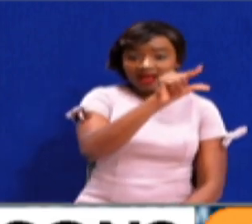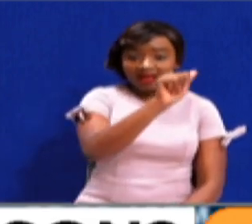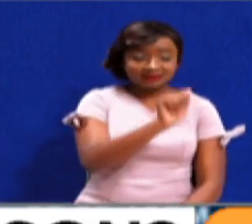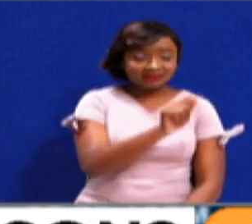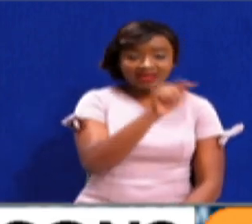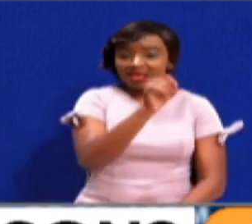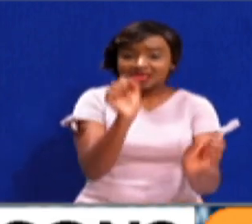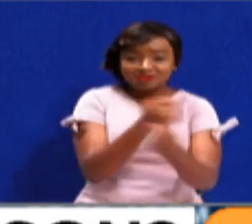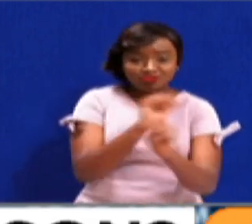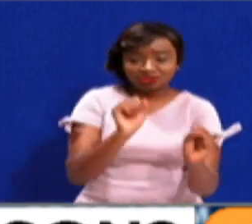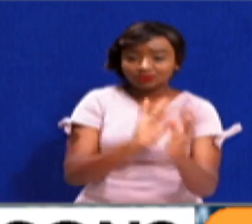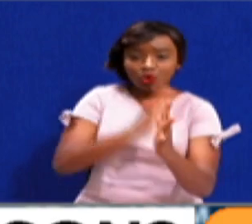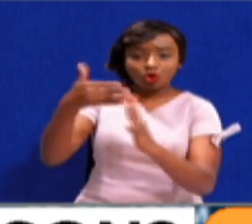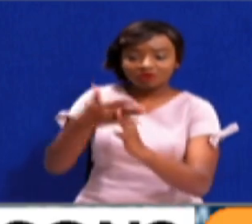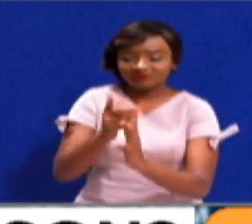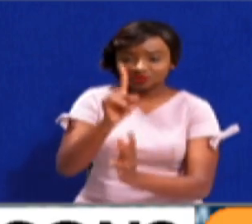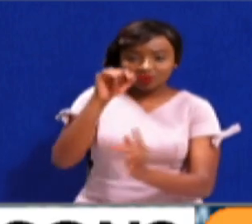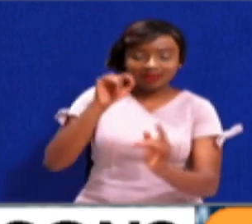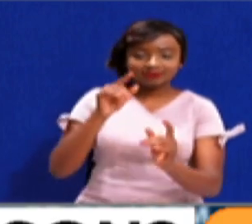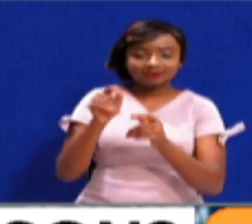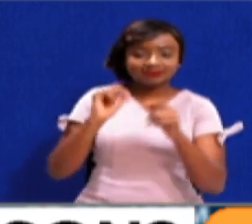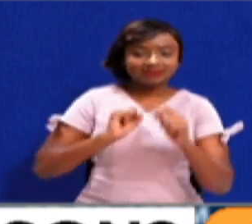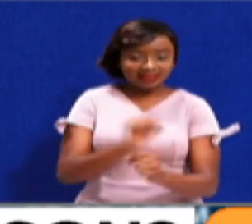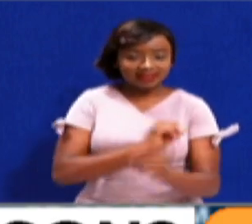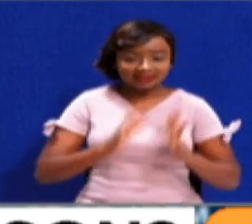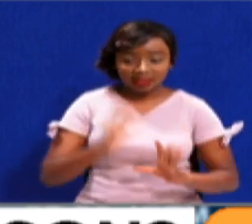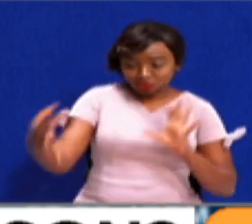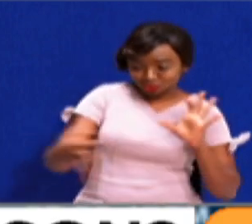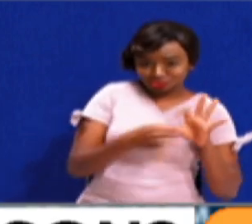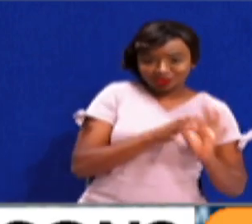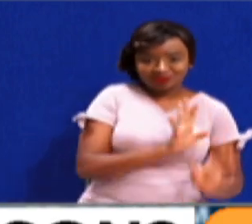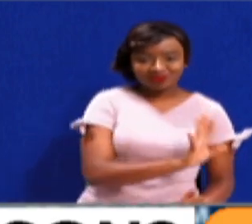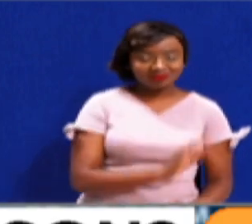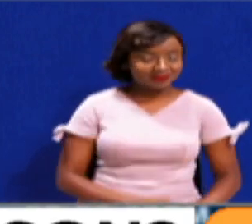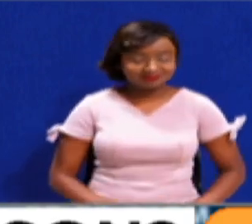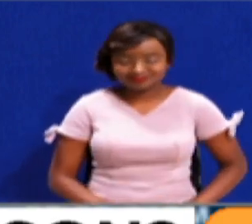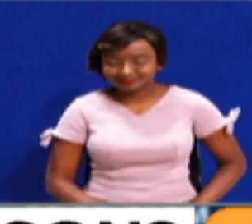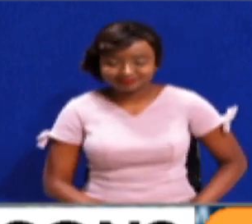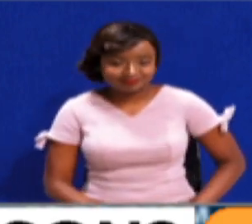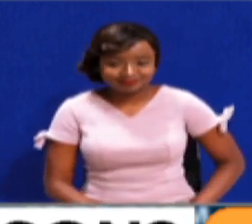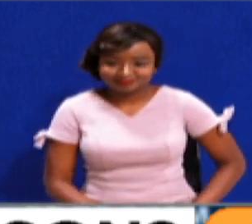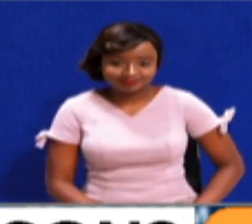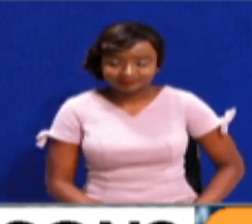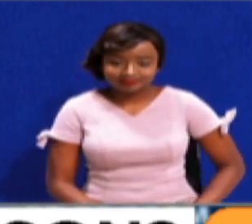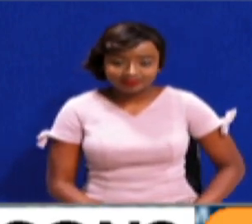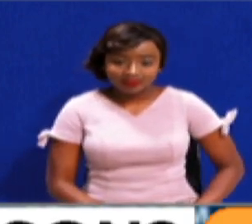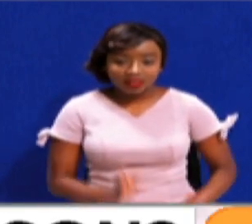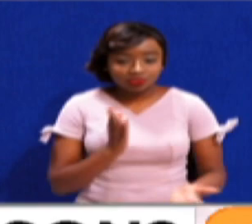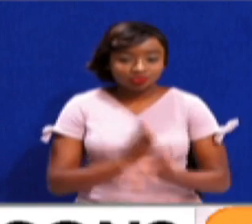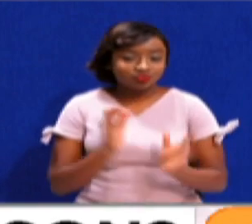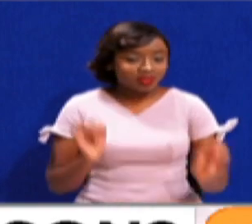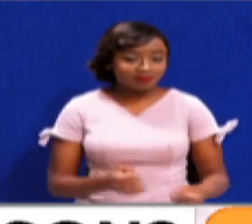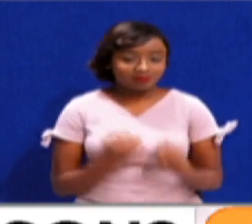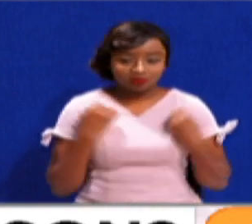senator mmoja kwa ile upande wake wa walio wengi kurudi pande kwenda pande yote. Hawezi.